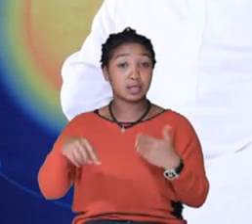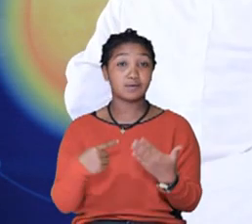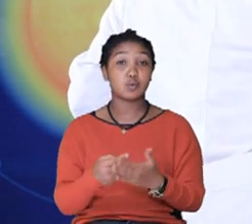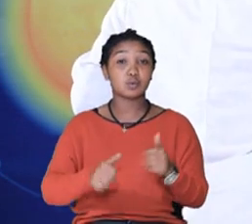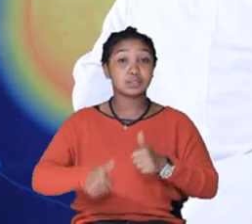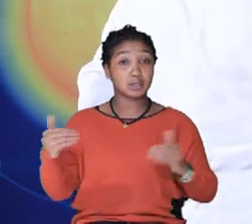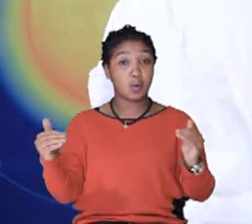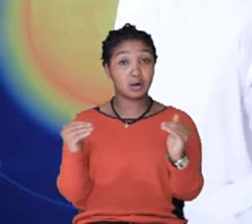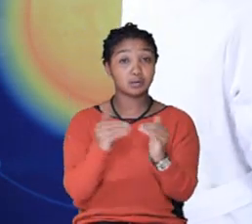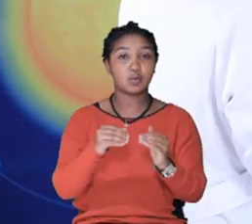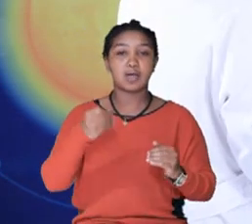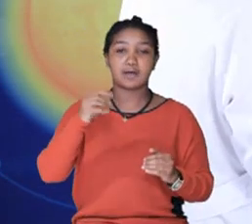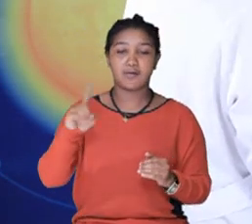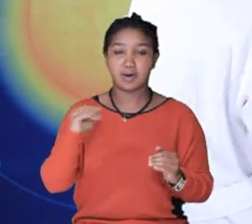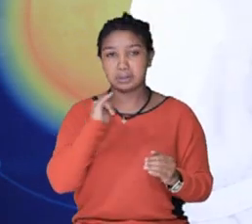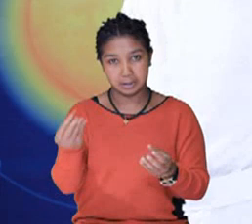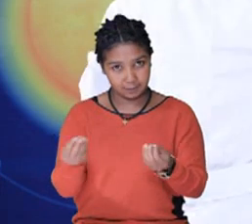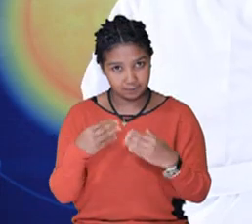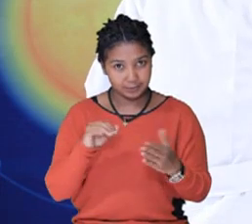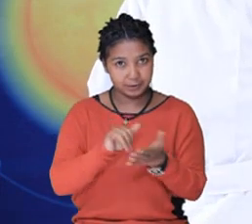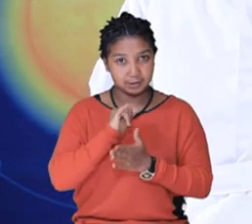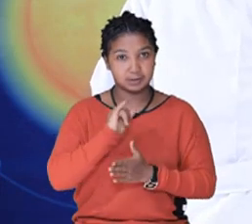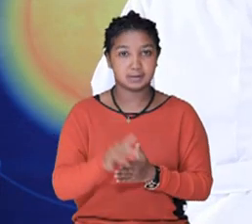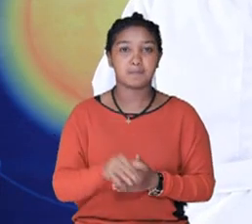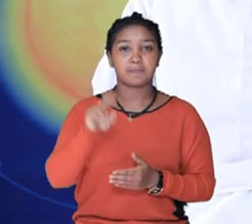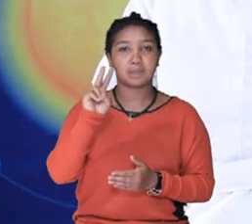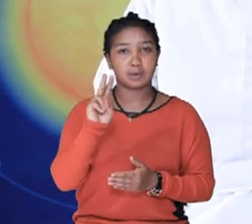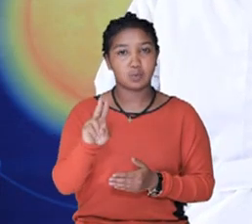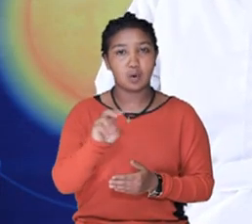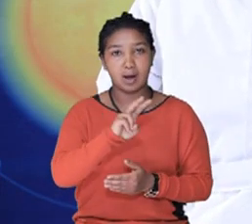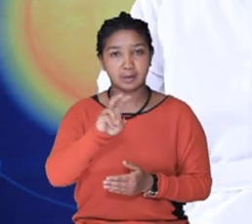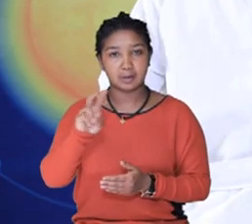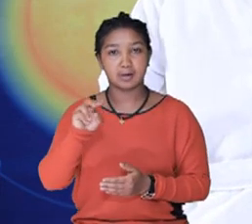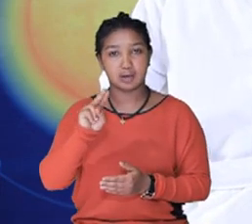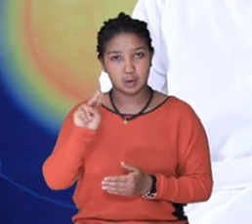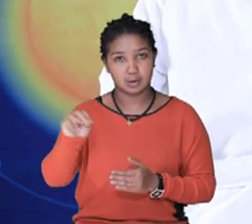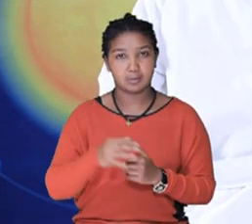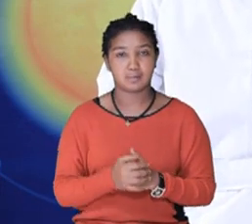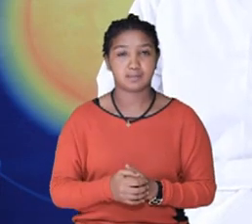Therefore, which is equal to F1 is given, that is 200 Newton,